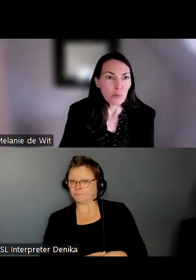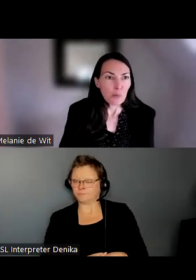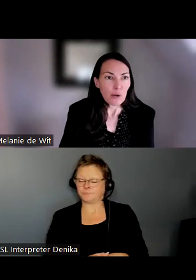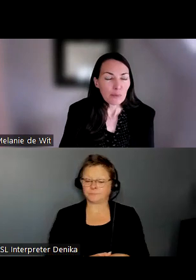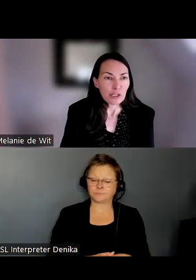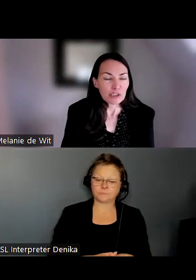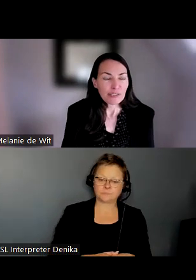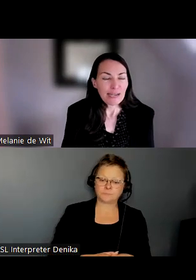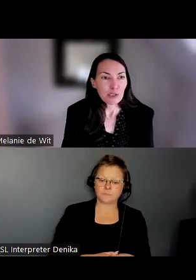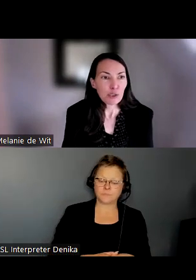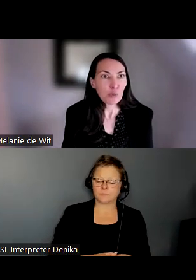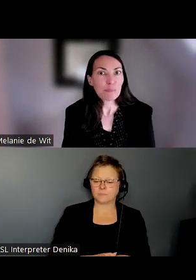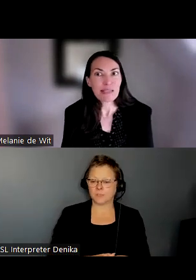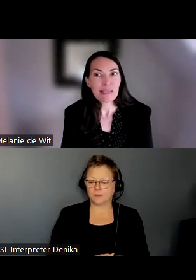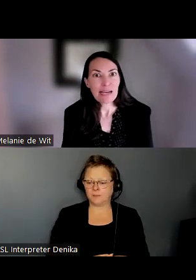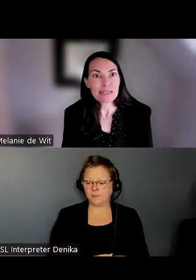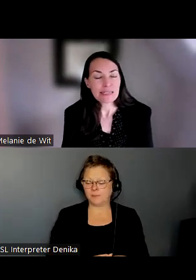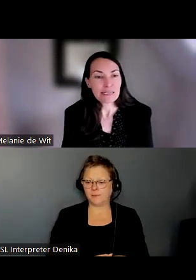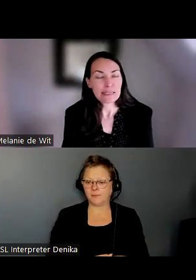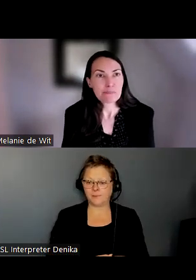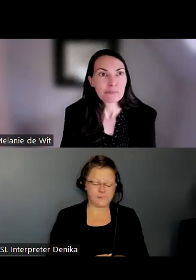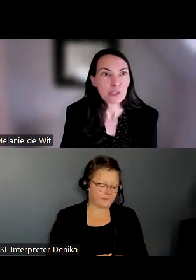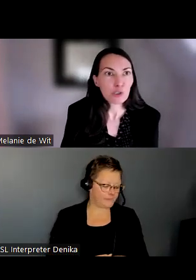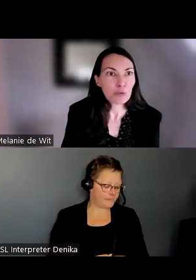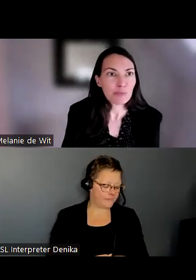So, and we're going to look at who will be that